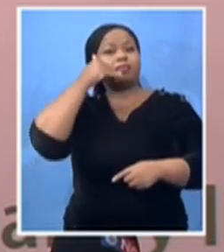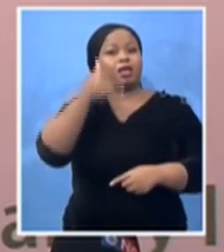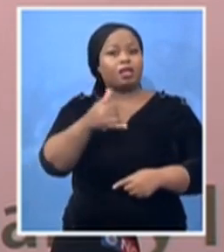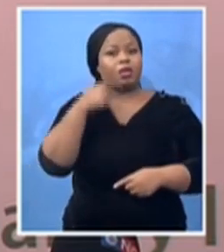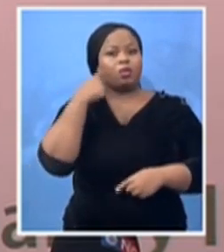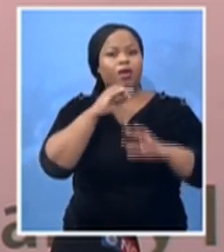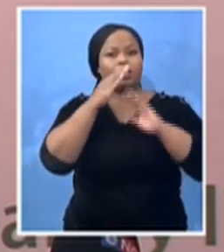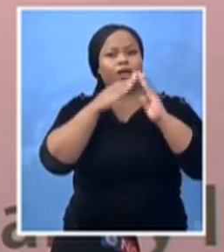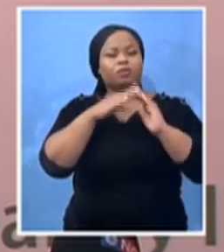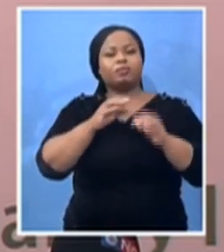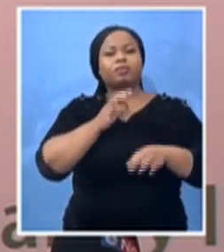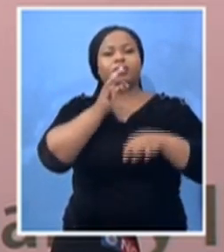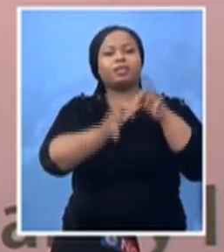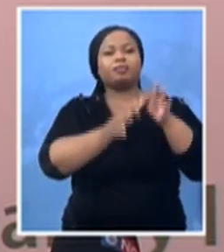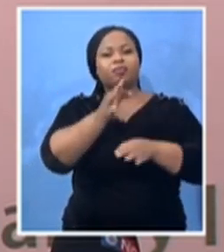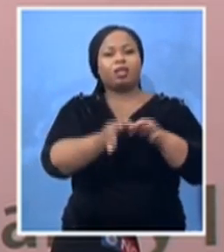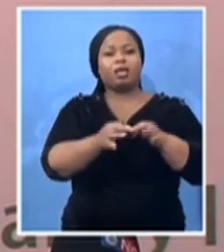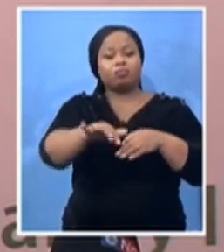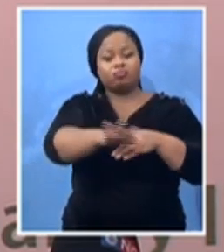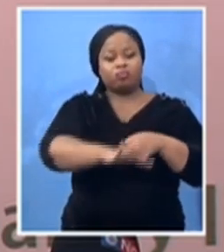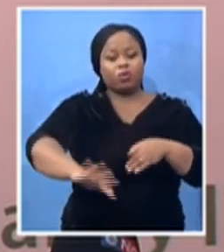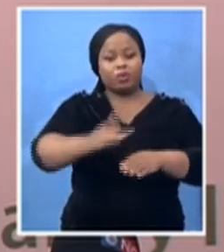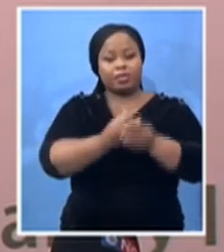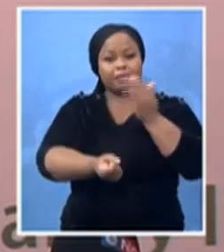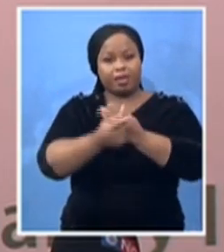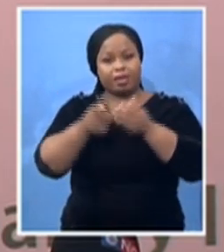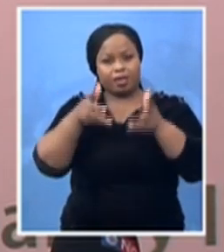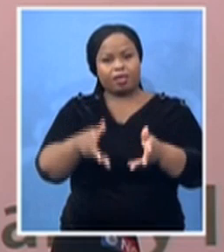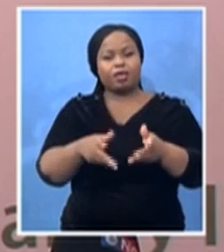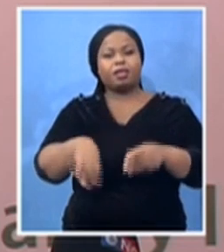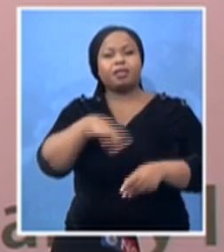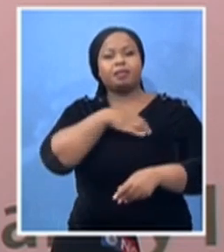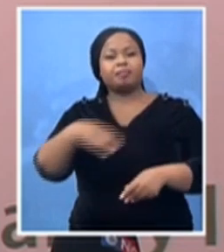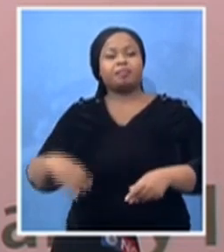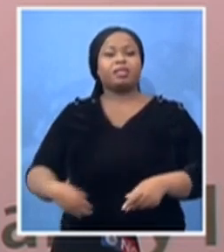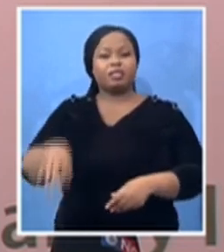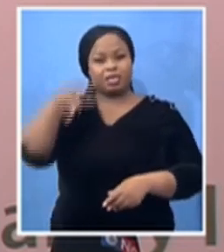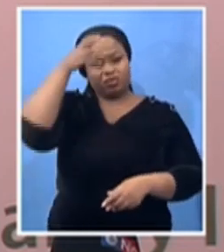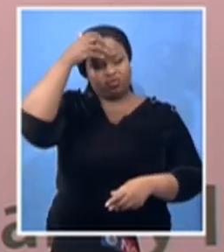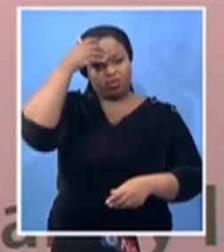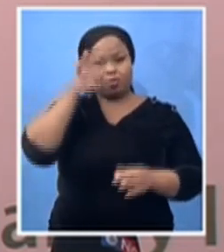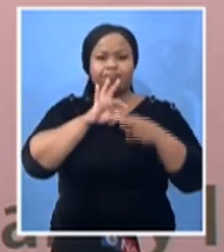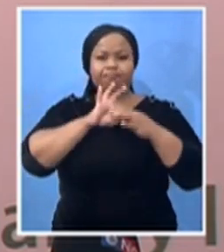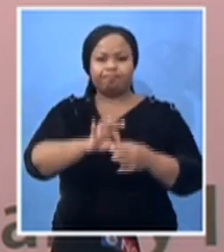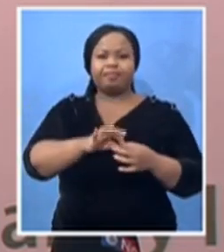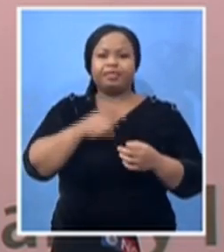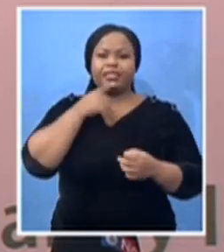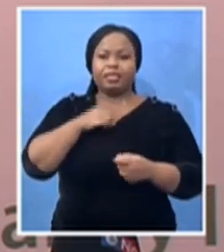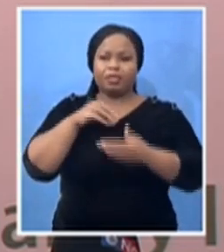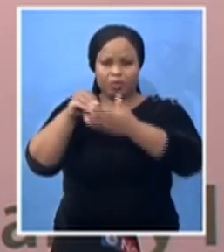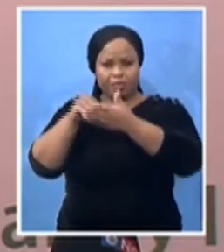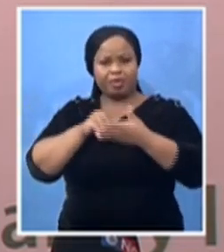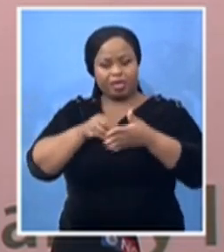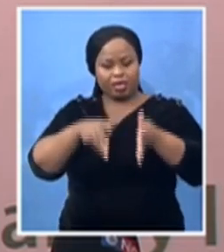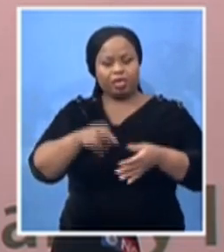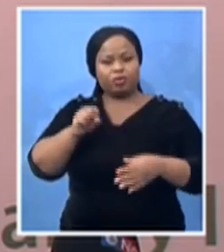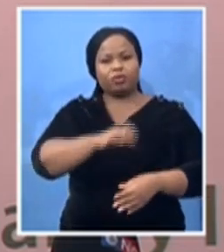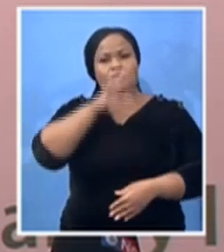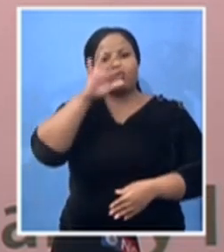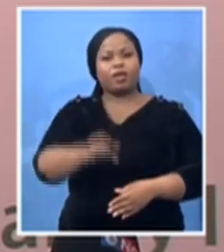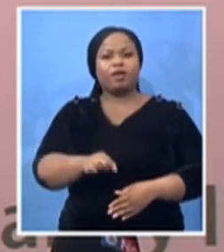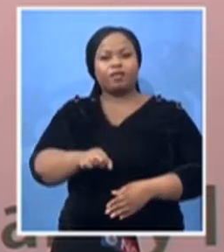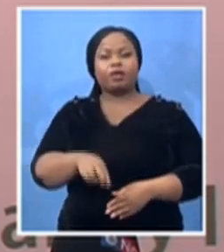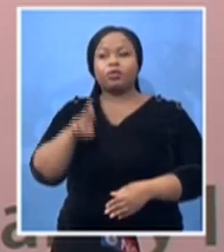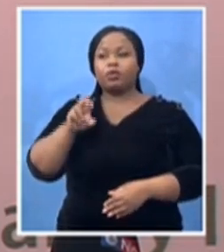here. When President Trump made the commitment to send these ventilators to South Africa, the United States government, through the